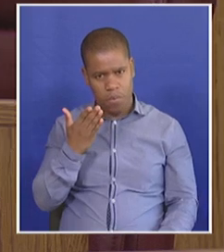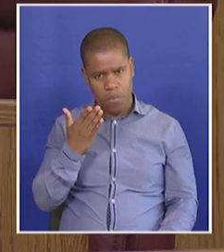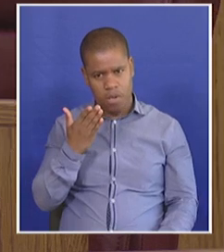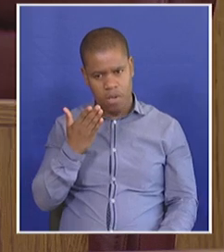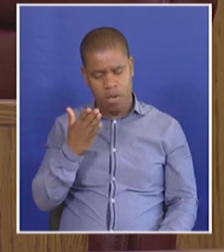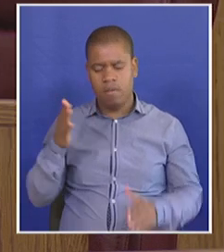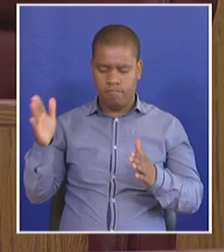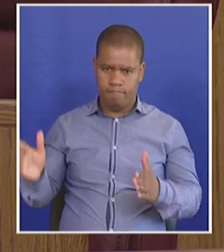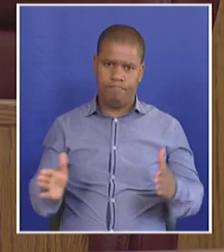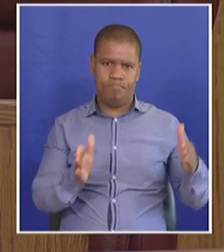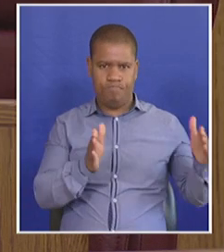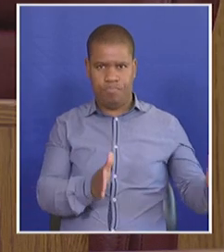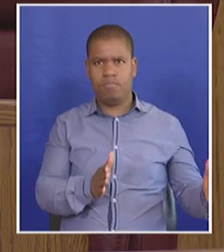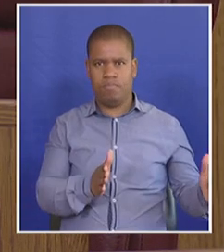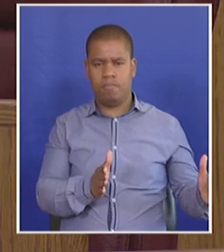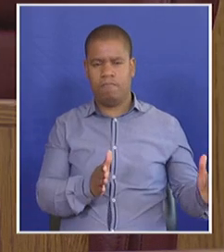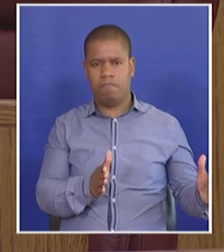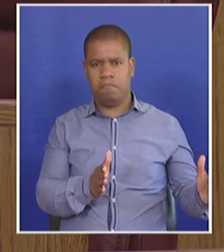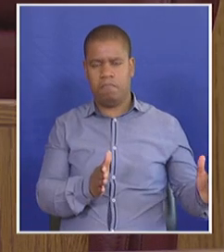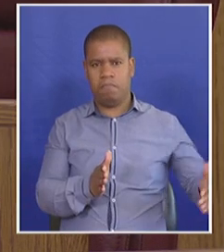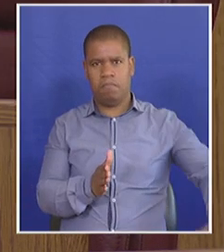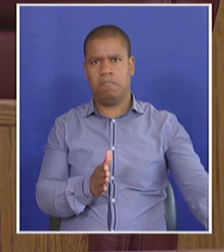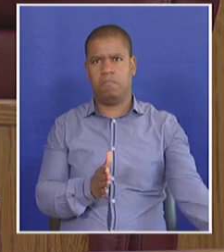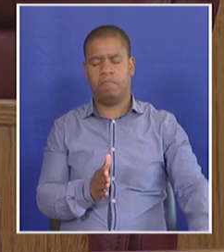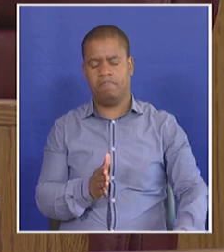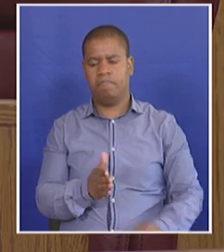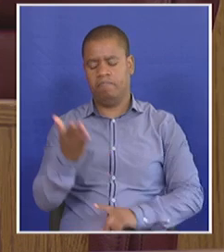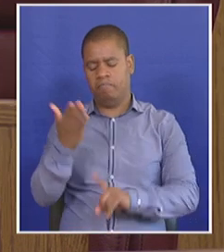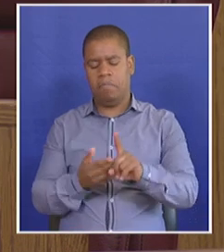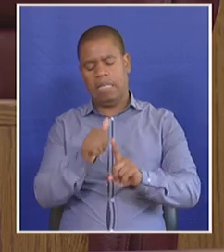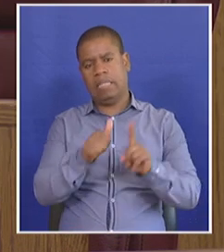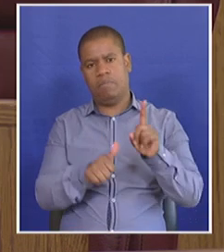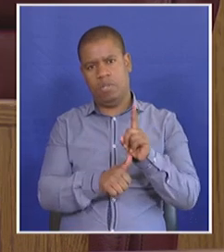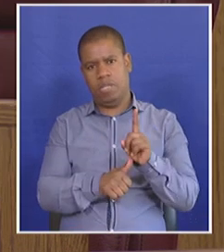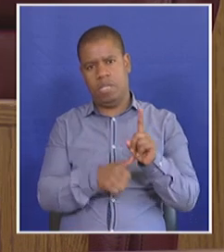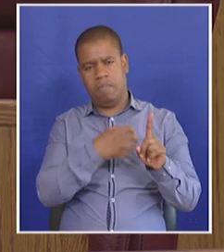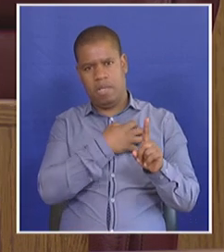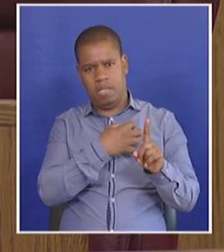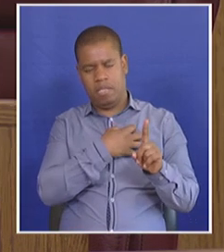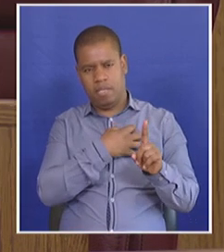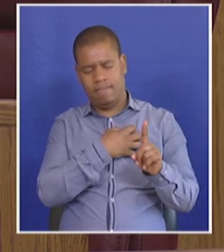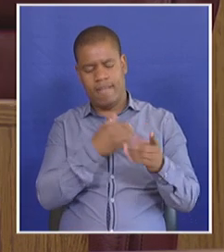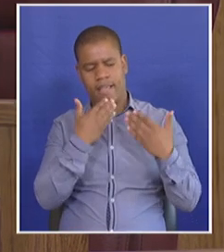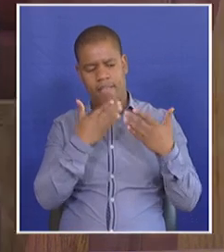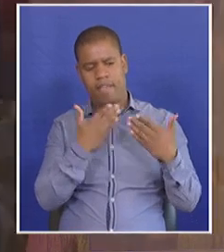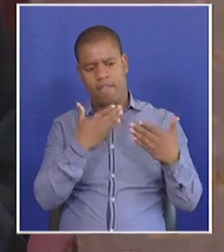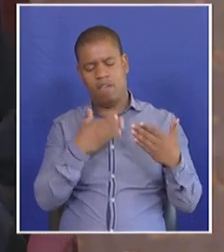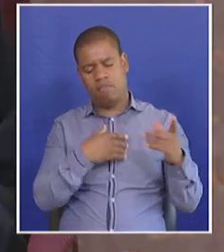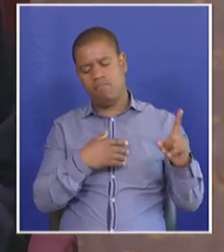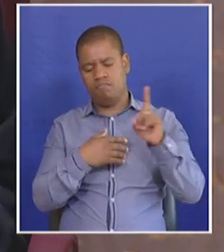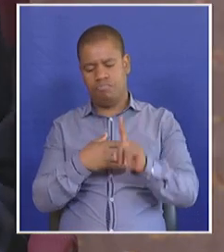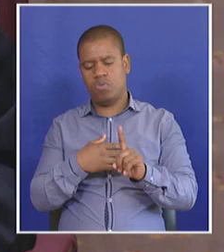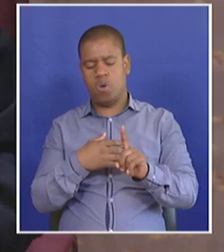let me take this opportunity and thank the Honorable Deputy Minister for devoting his